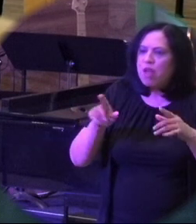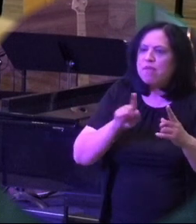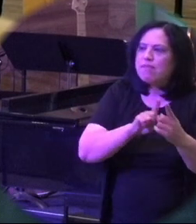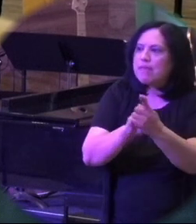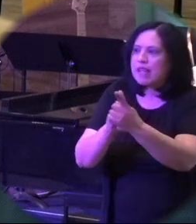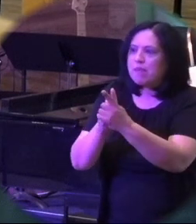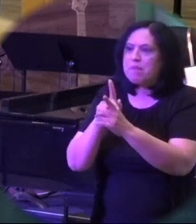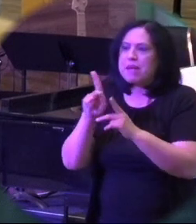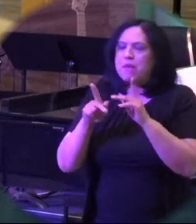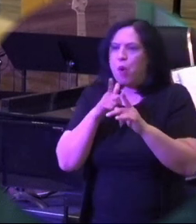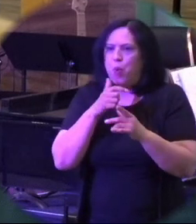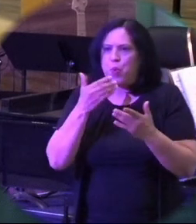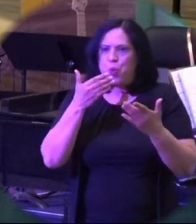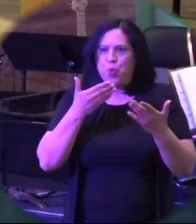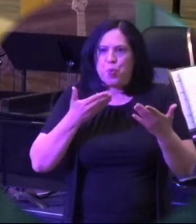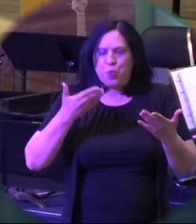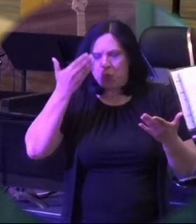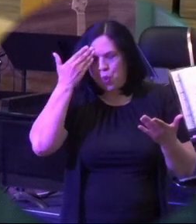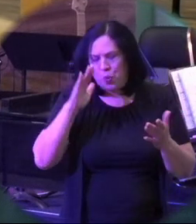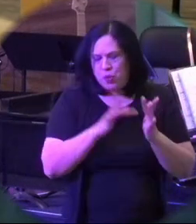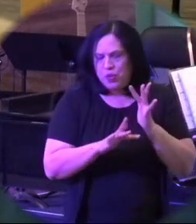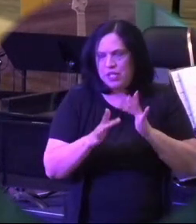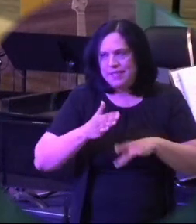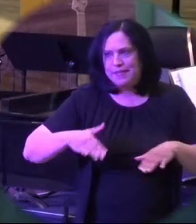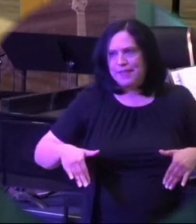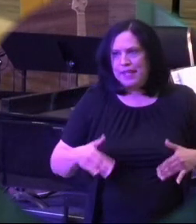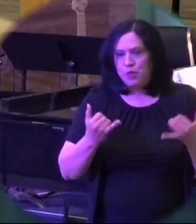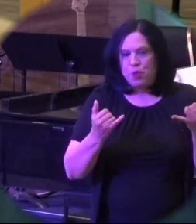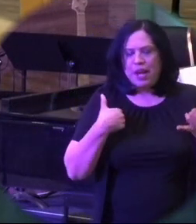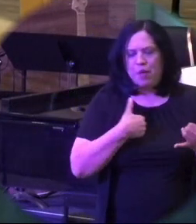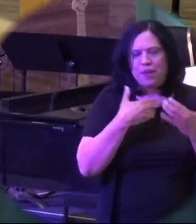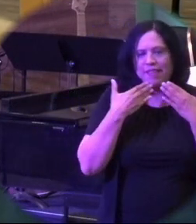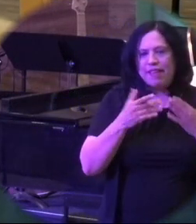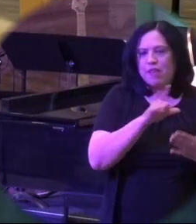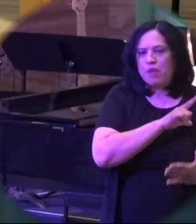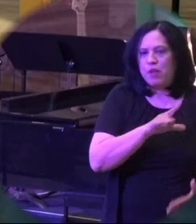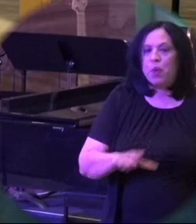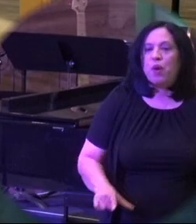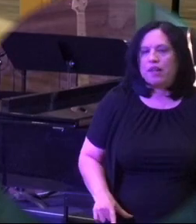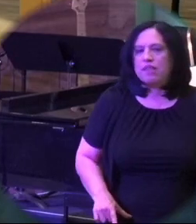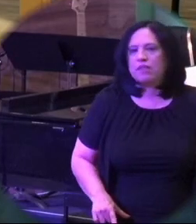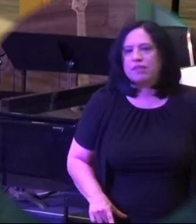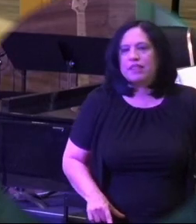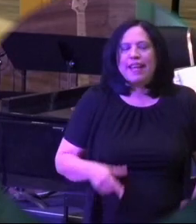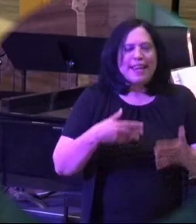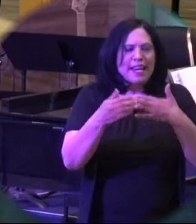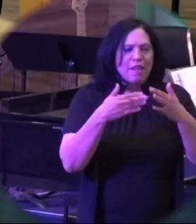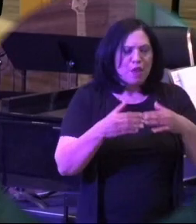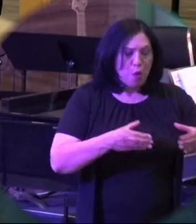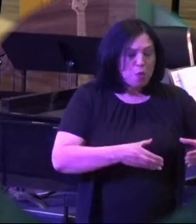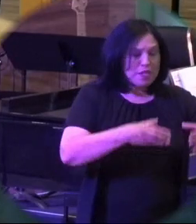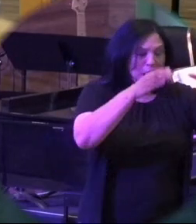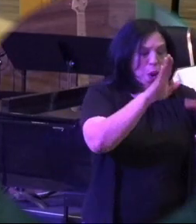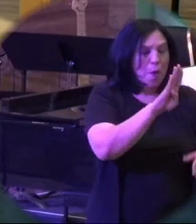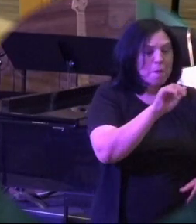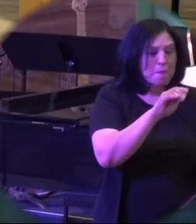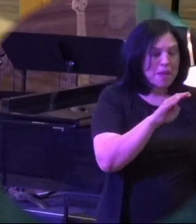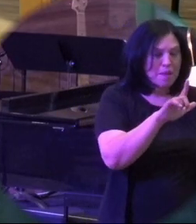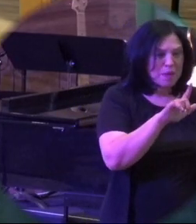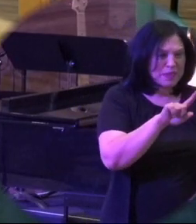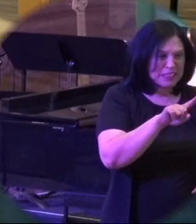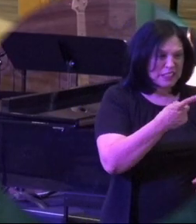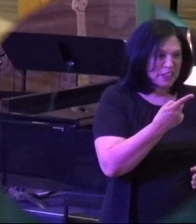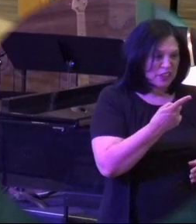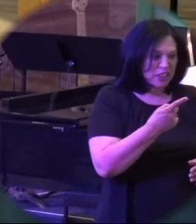his salvation. So, today we thank the Lord that though the Tower of Babel is just a heap